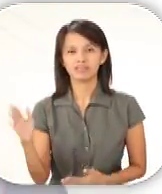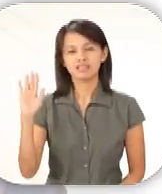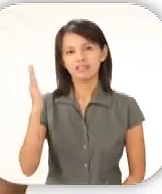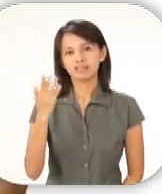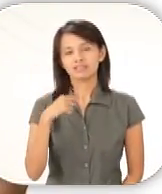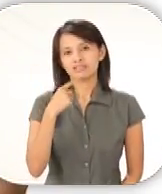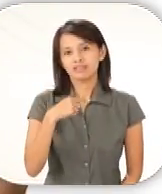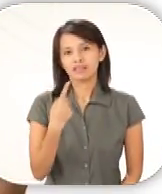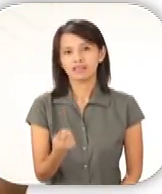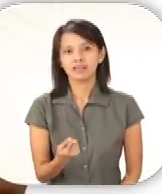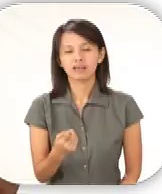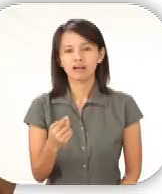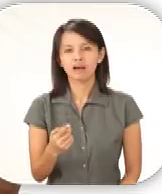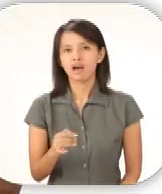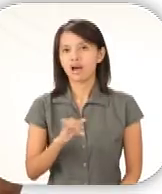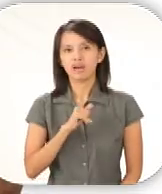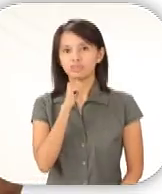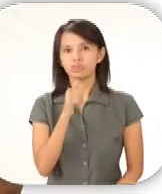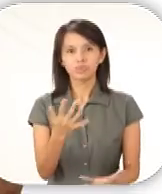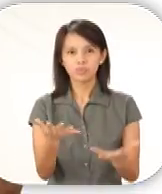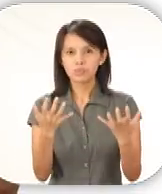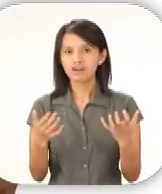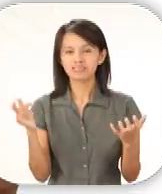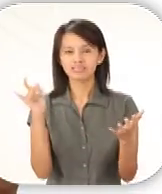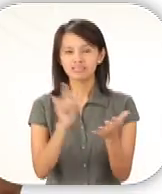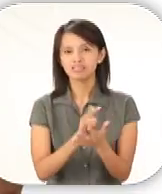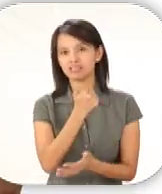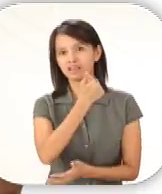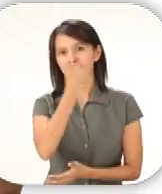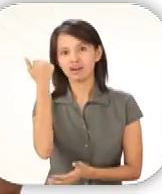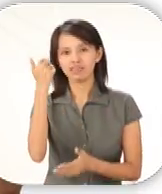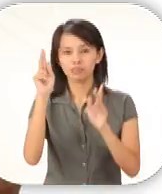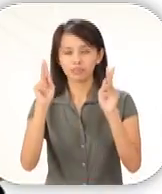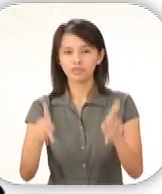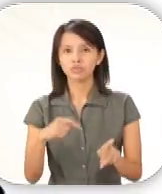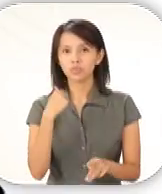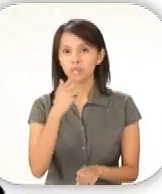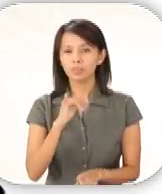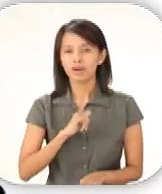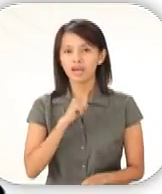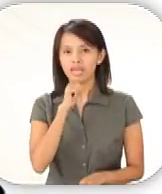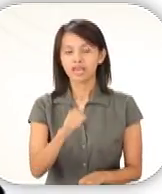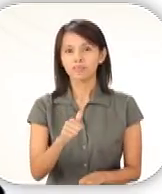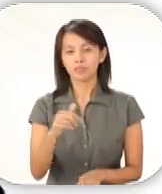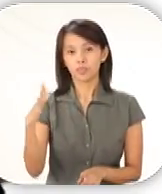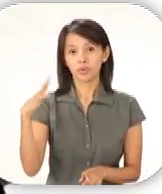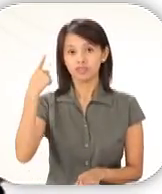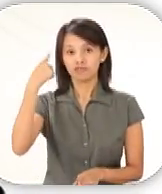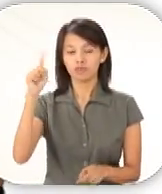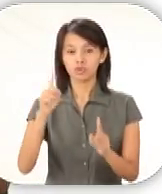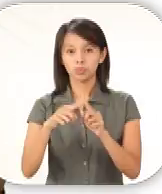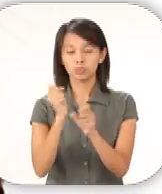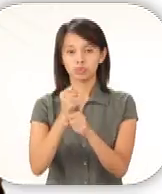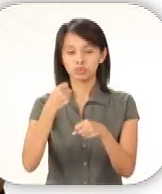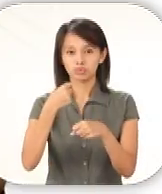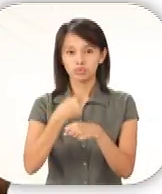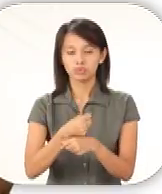something. Para bang sinasabi natin, I don't want that other person whom I'm waiting for